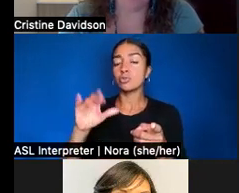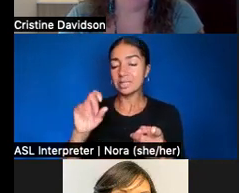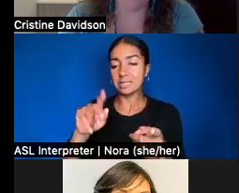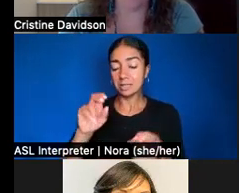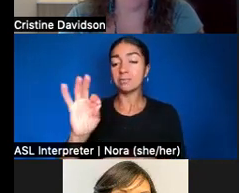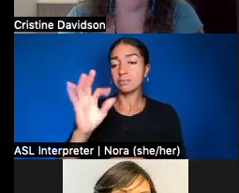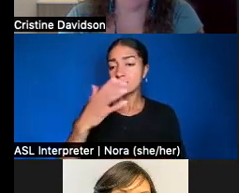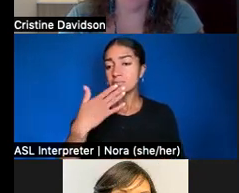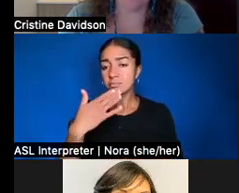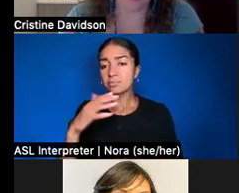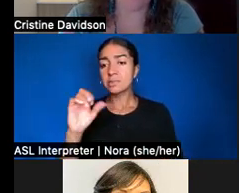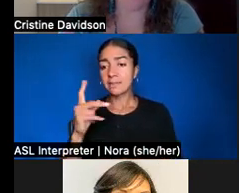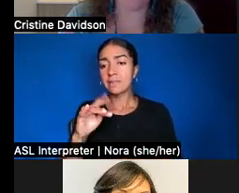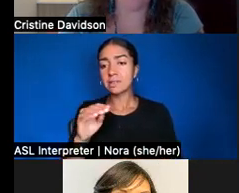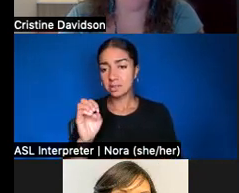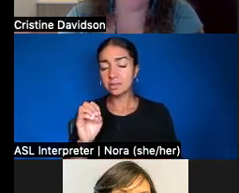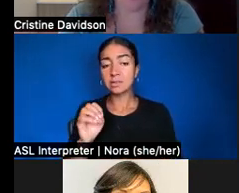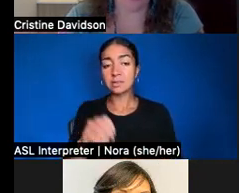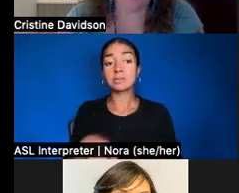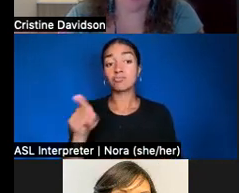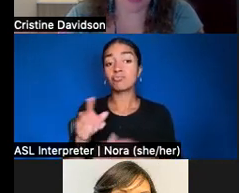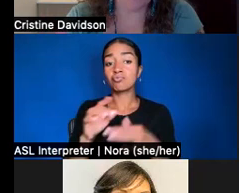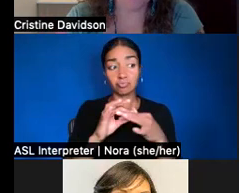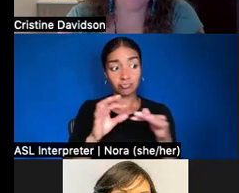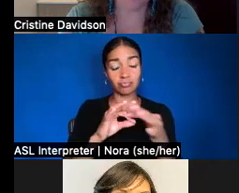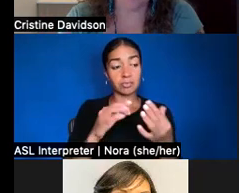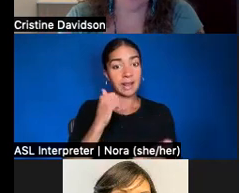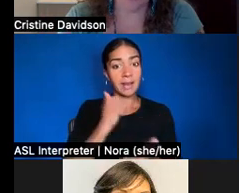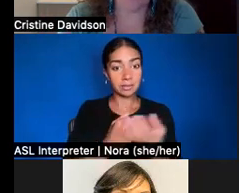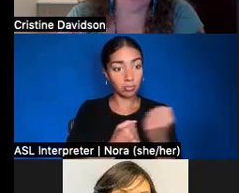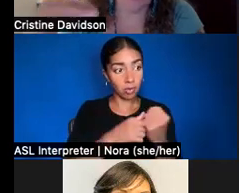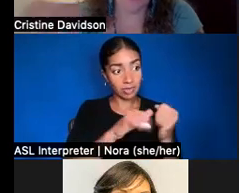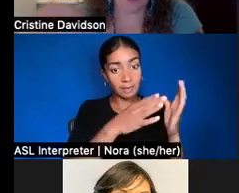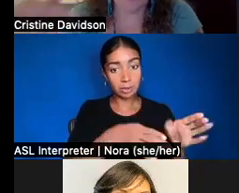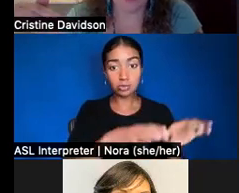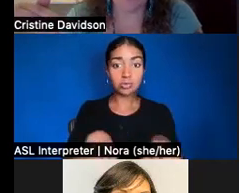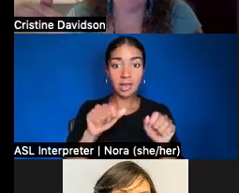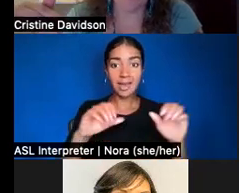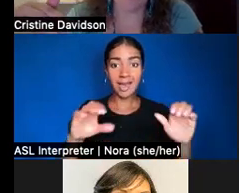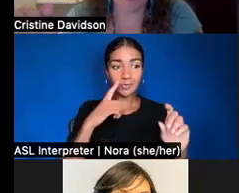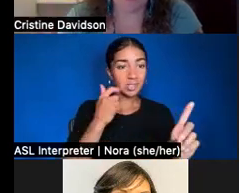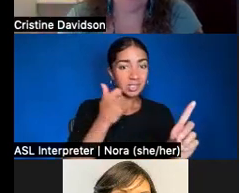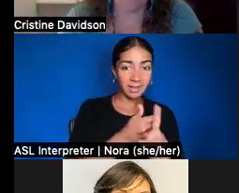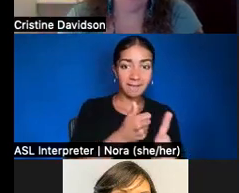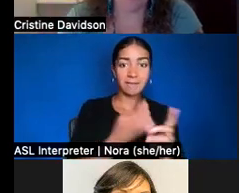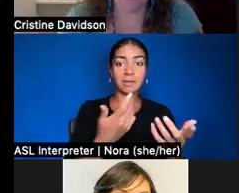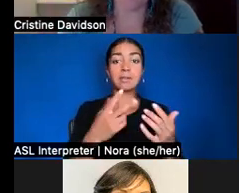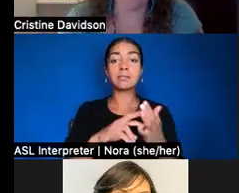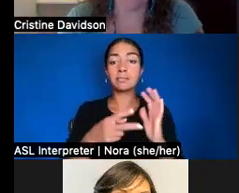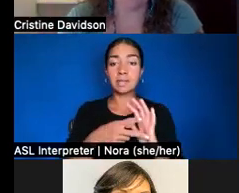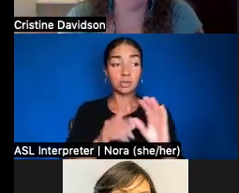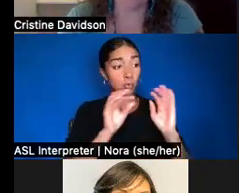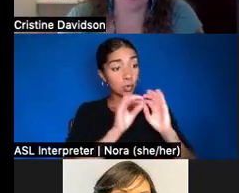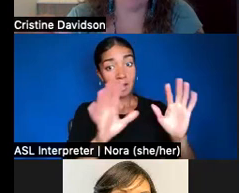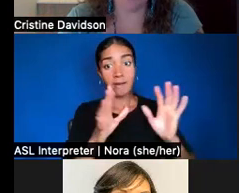that person to take action in their own life, right? So being clear ahead of time that you're a mandated reporter and